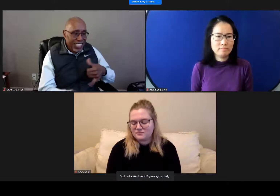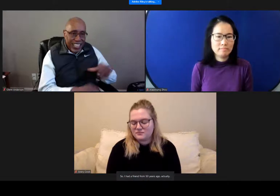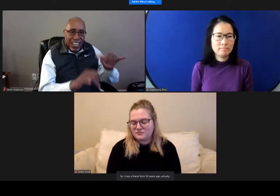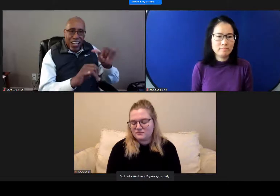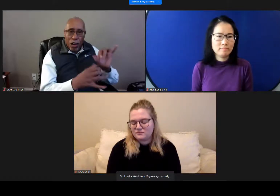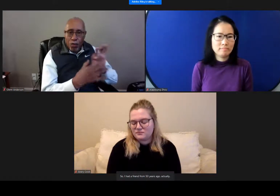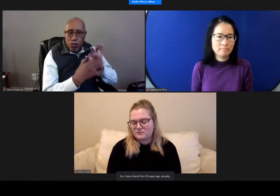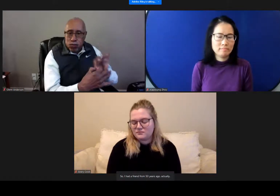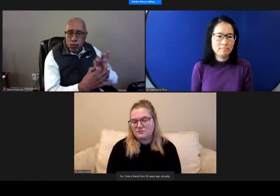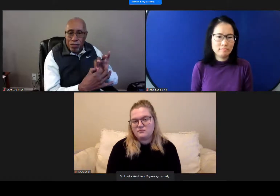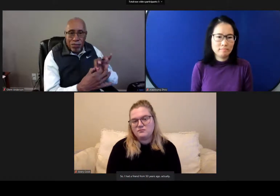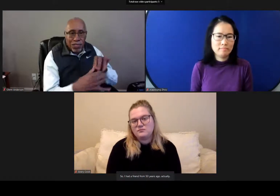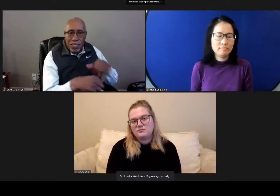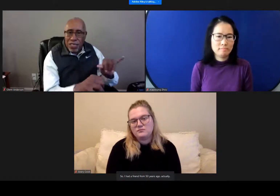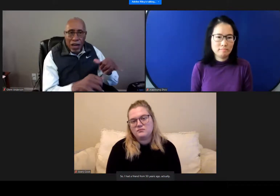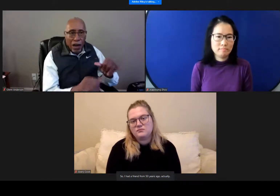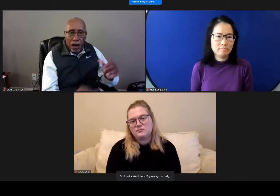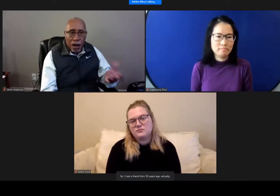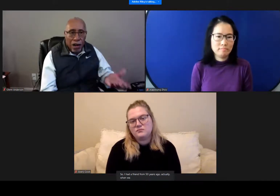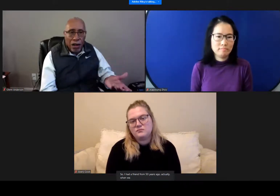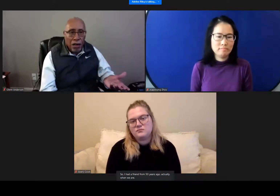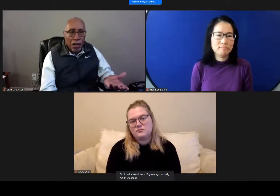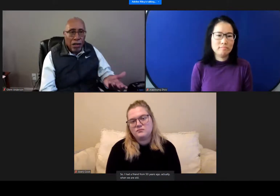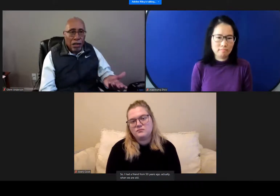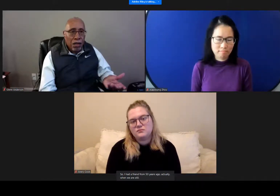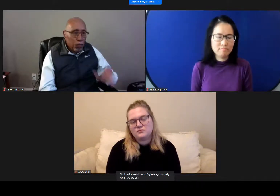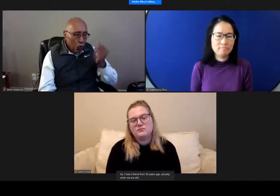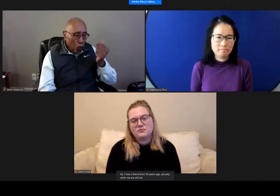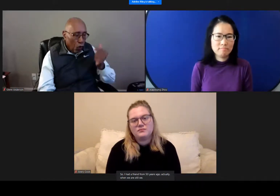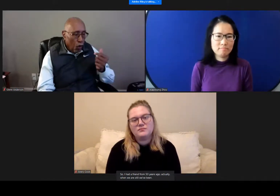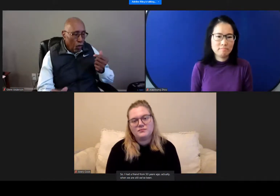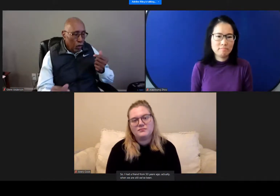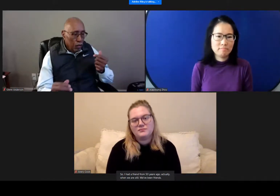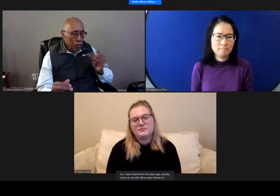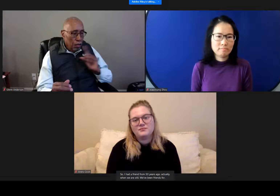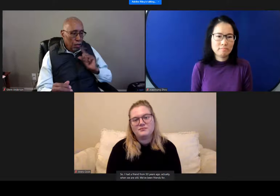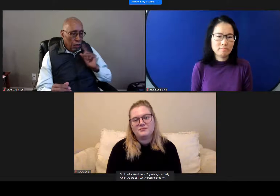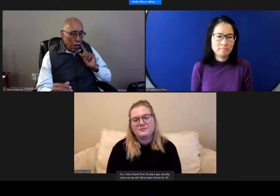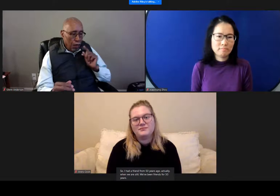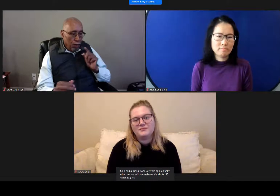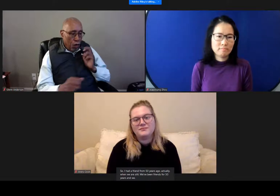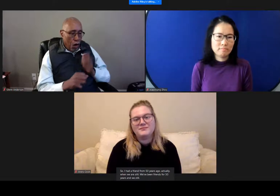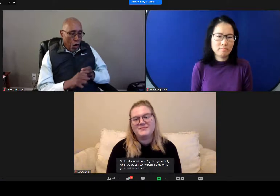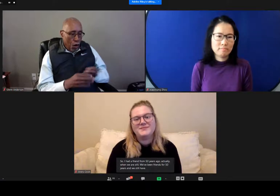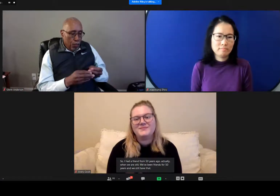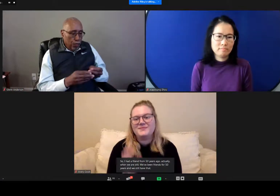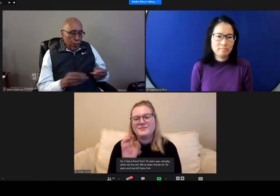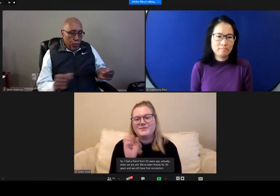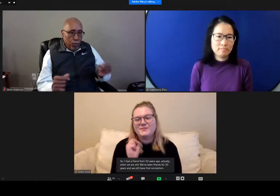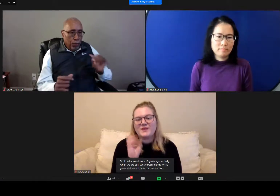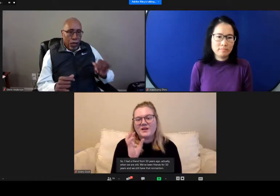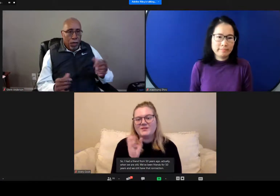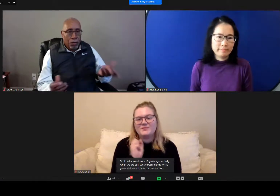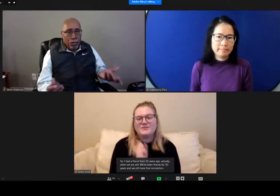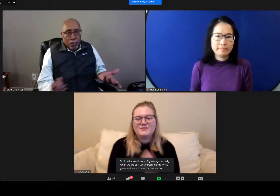actually, when we've been friends for 50 years and we still have that